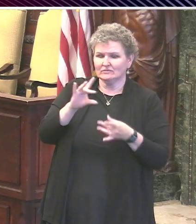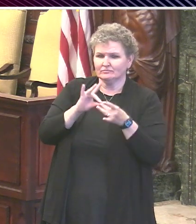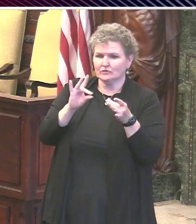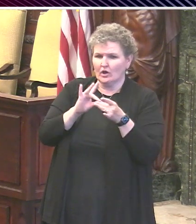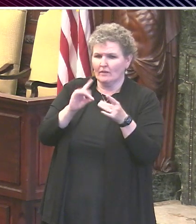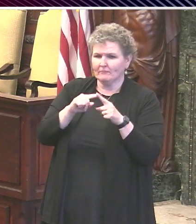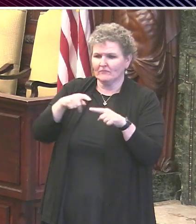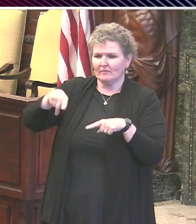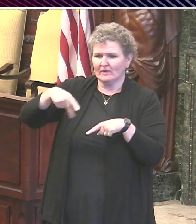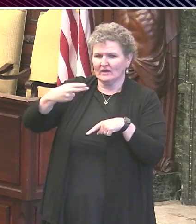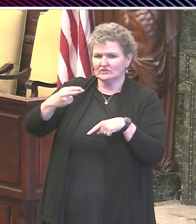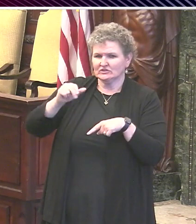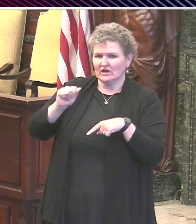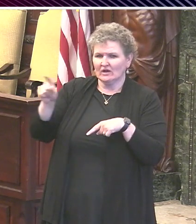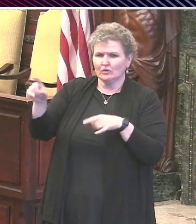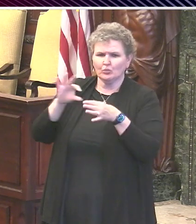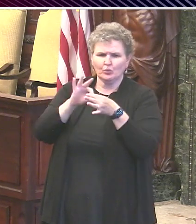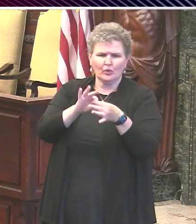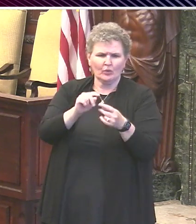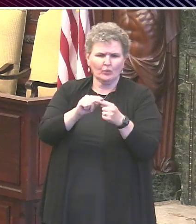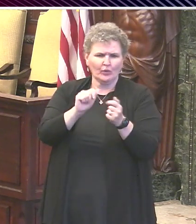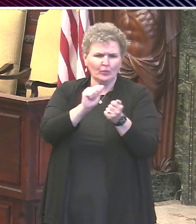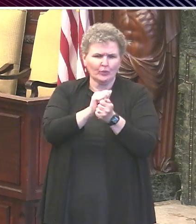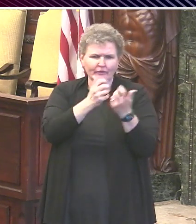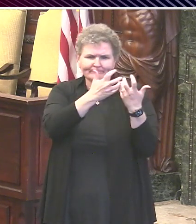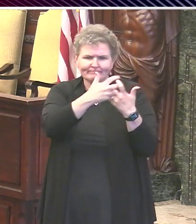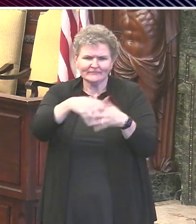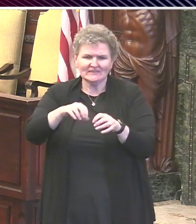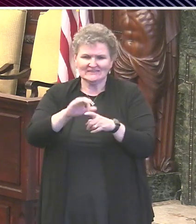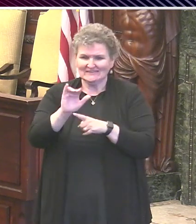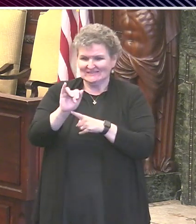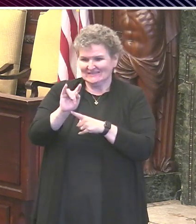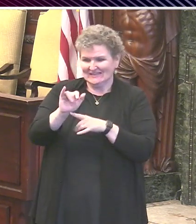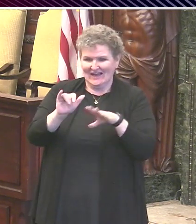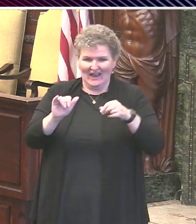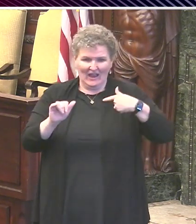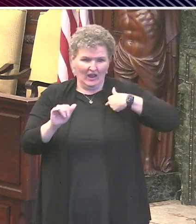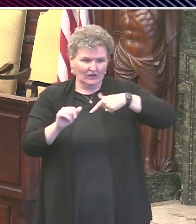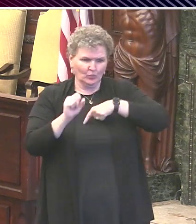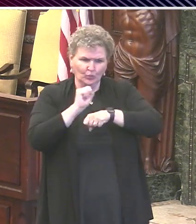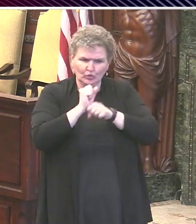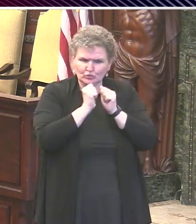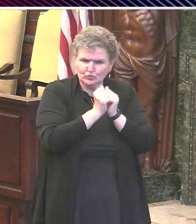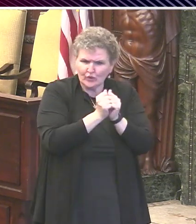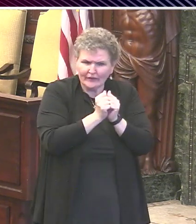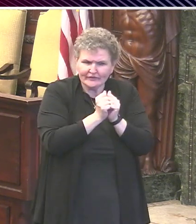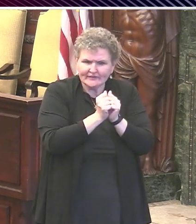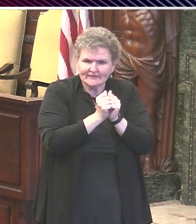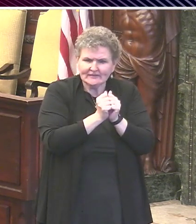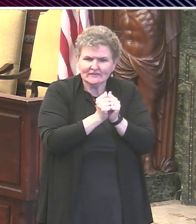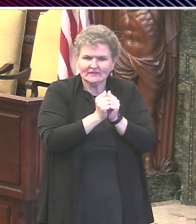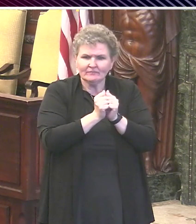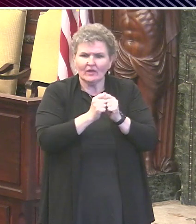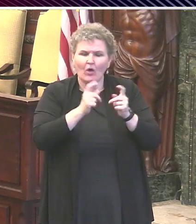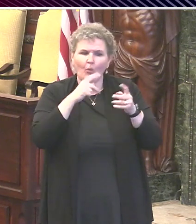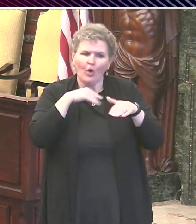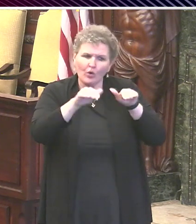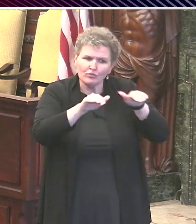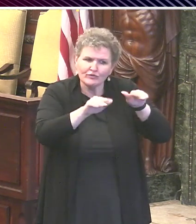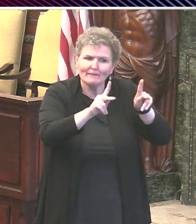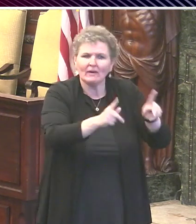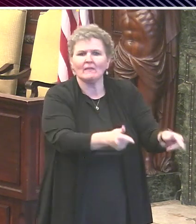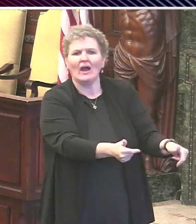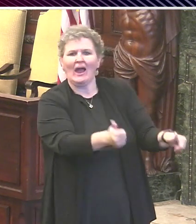coordinating our efforts with the city, and so we are postponing any action while we have talks are